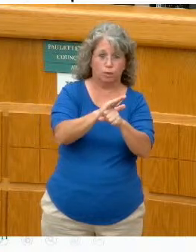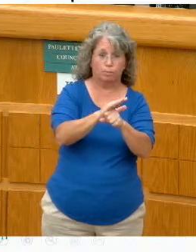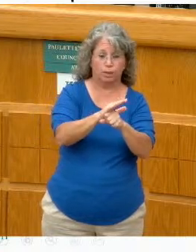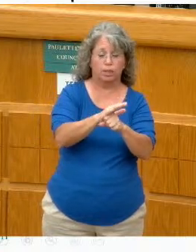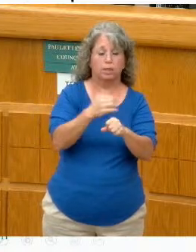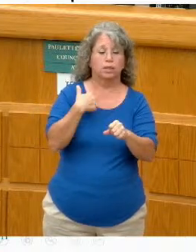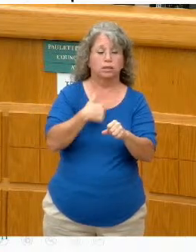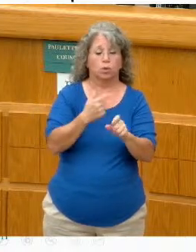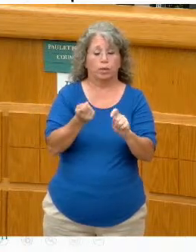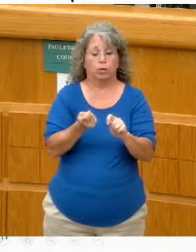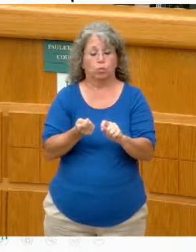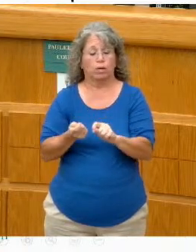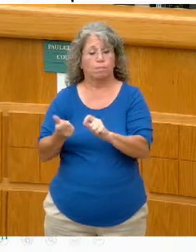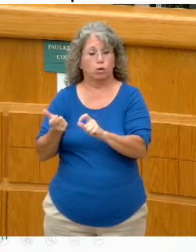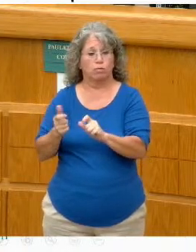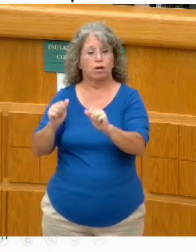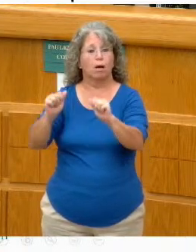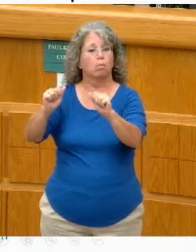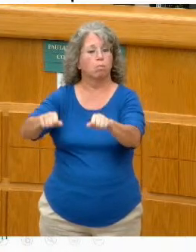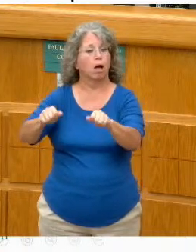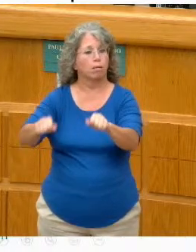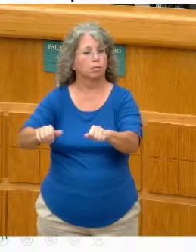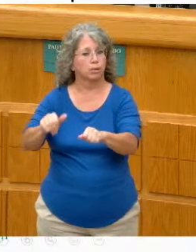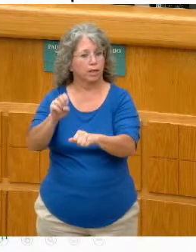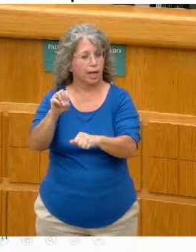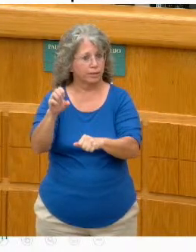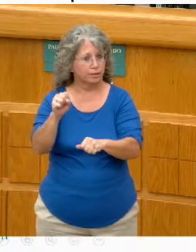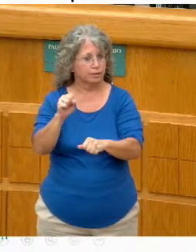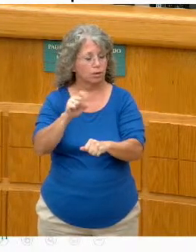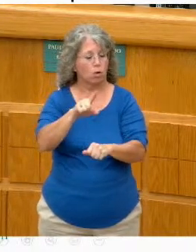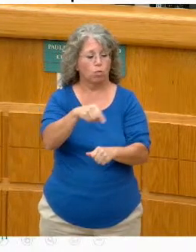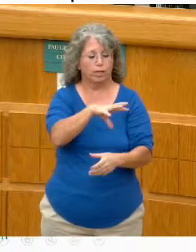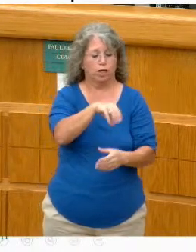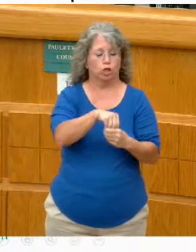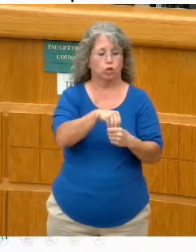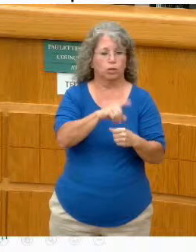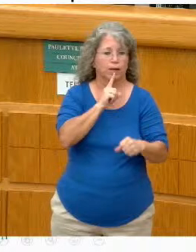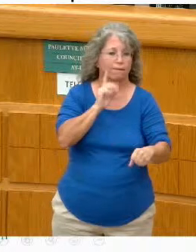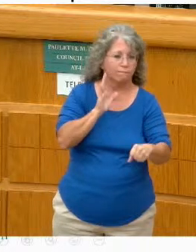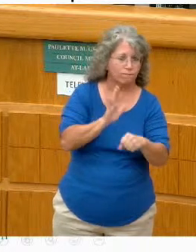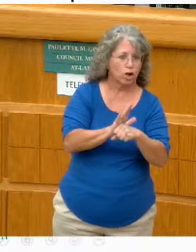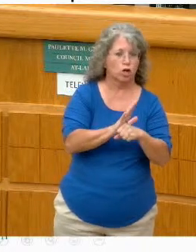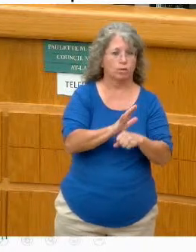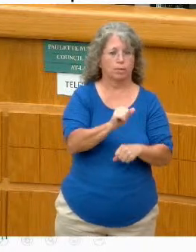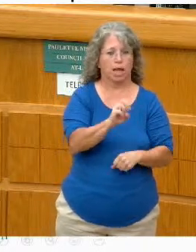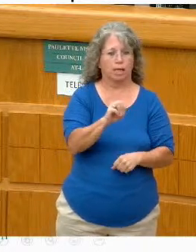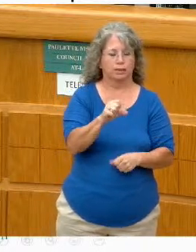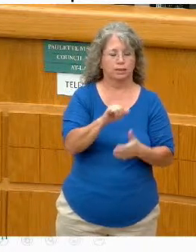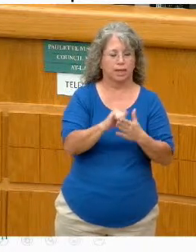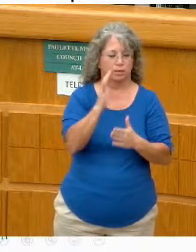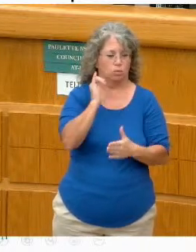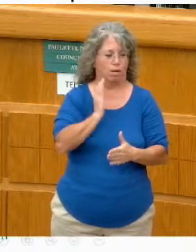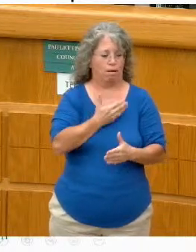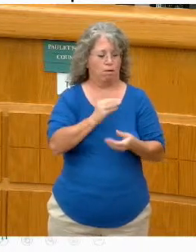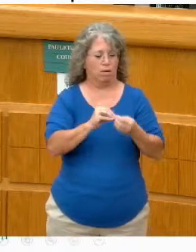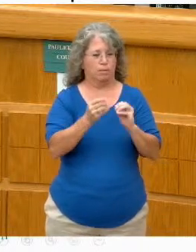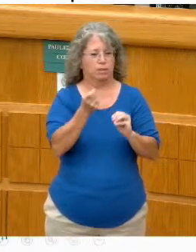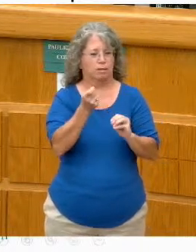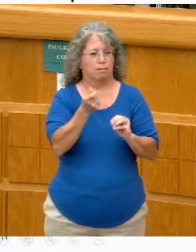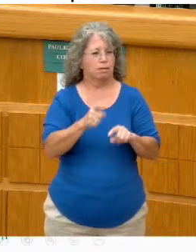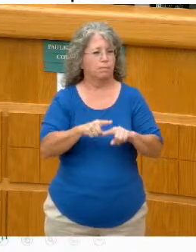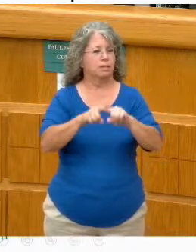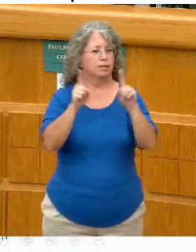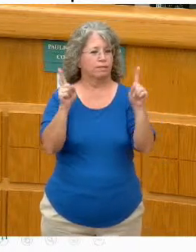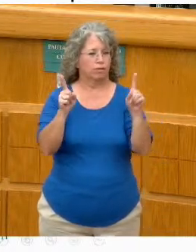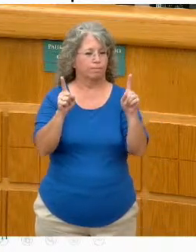for comparison. So that's why the numbers are a little bit different, as well as because these numbers come from the state, they're a couple